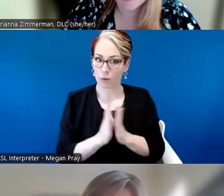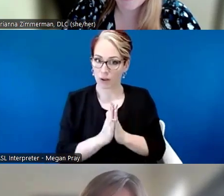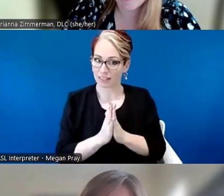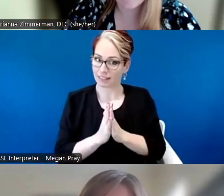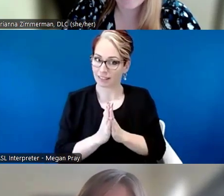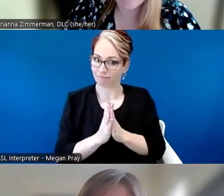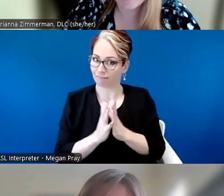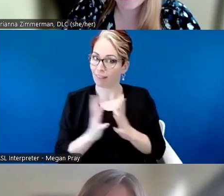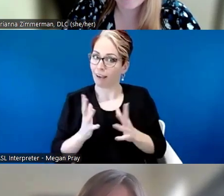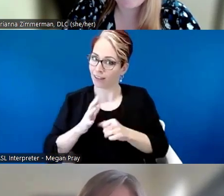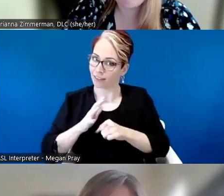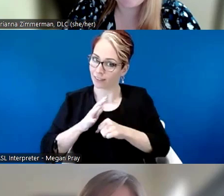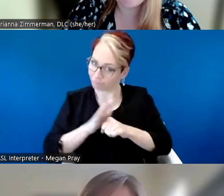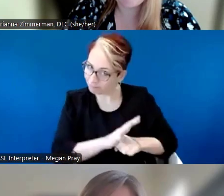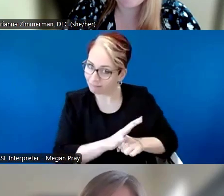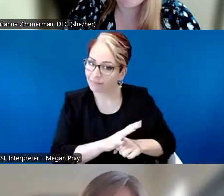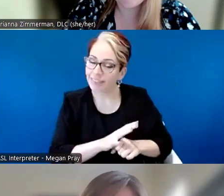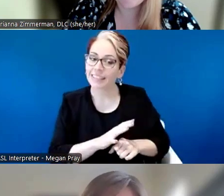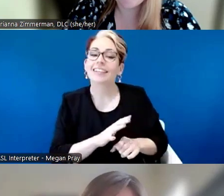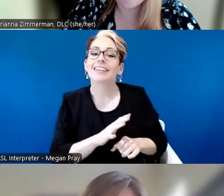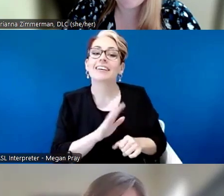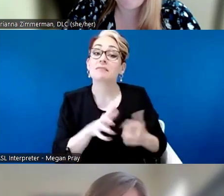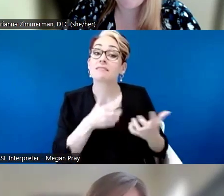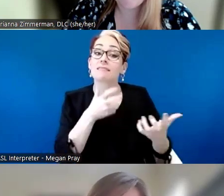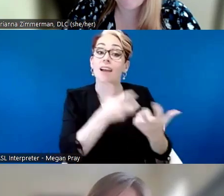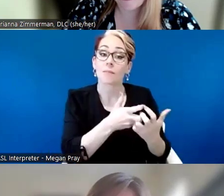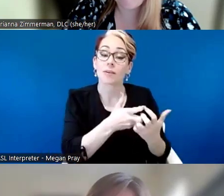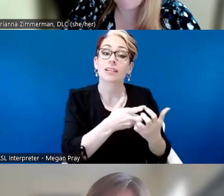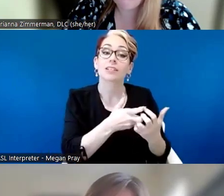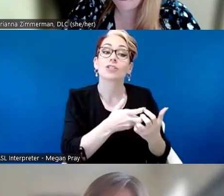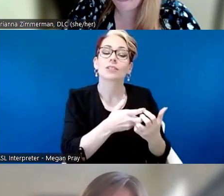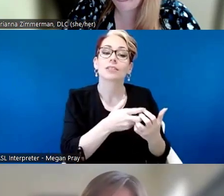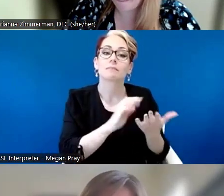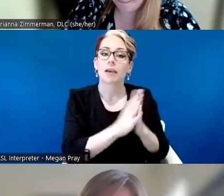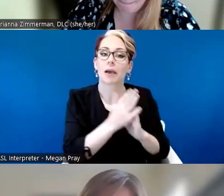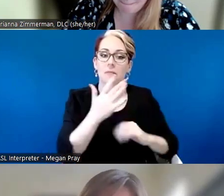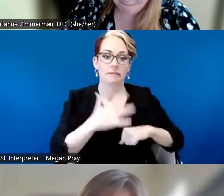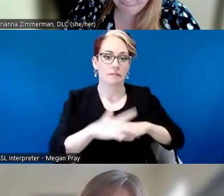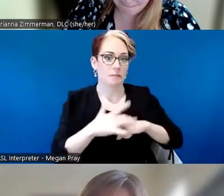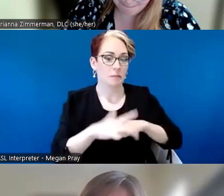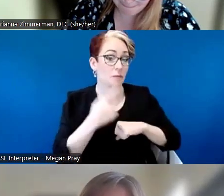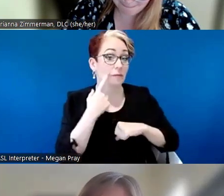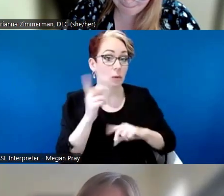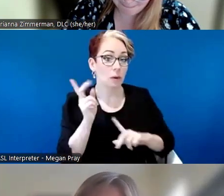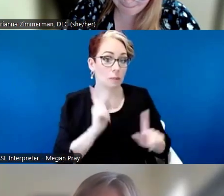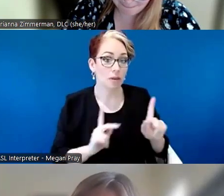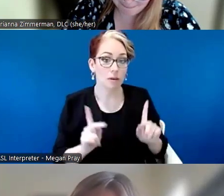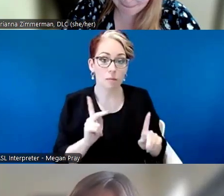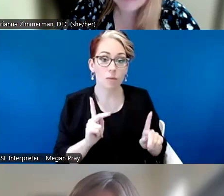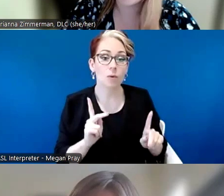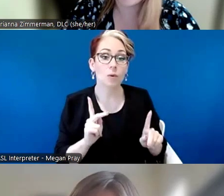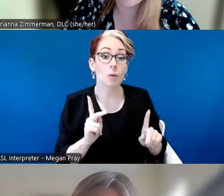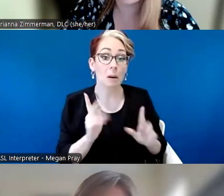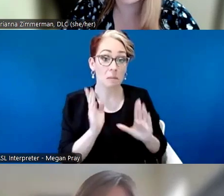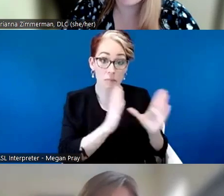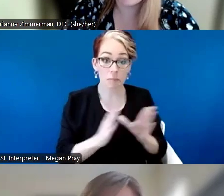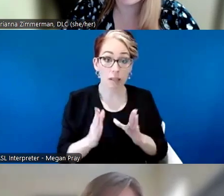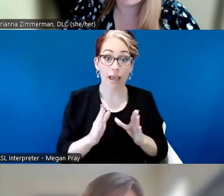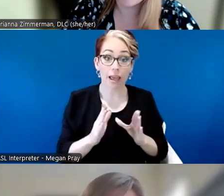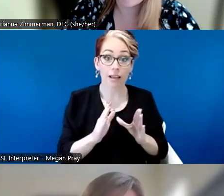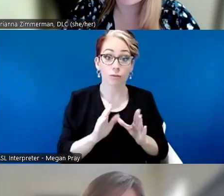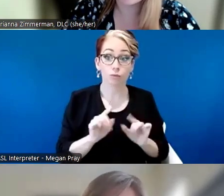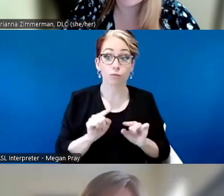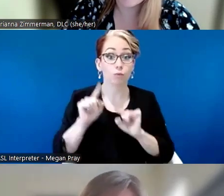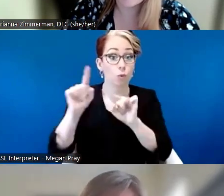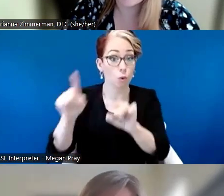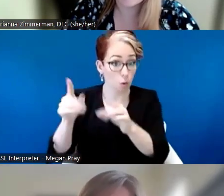strenuously, that those accommodations be made available to people who had planned to vote in